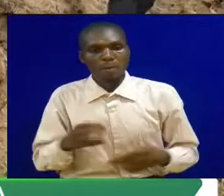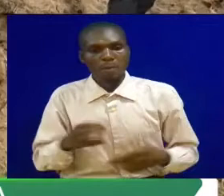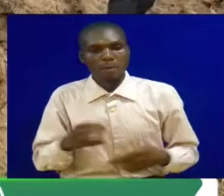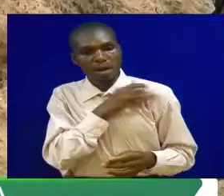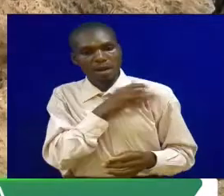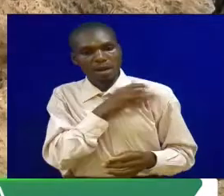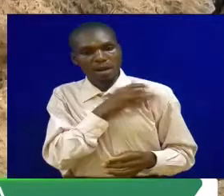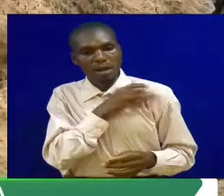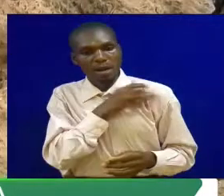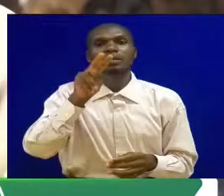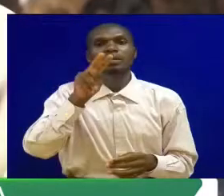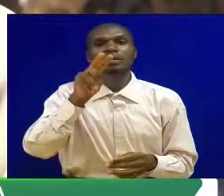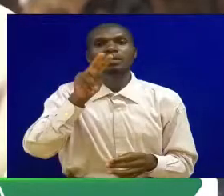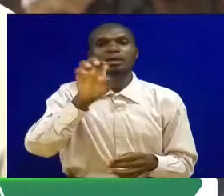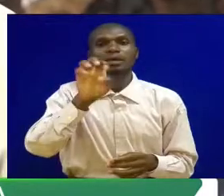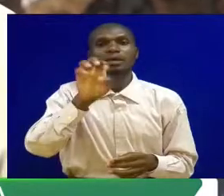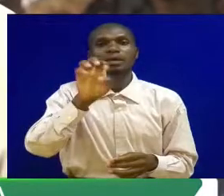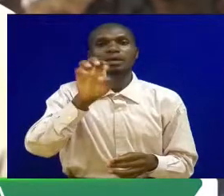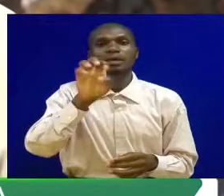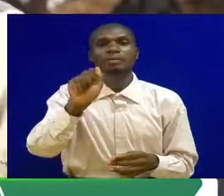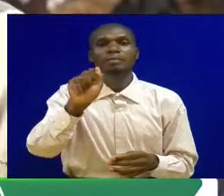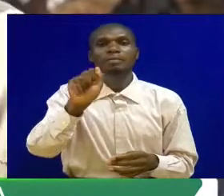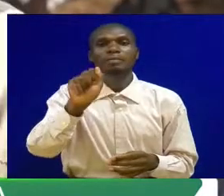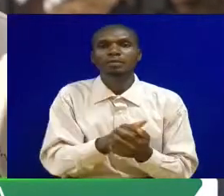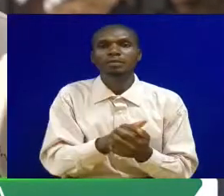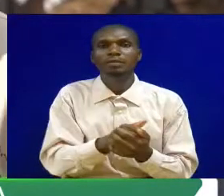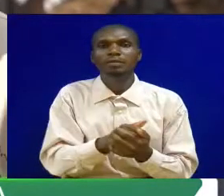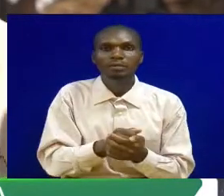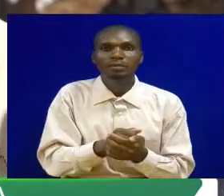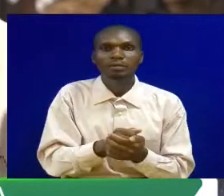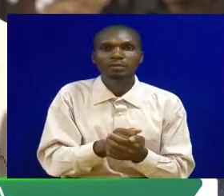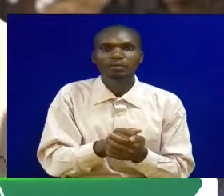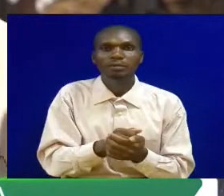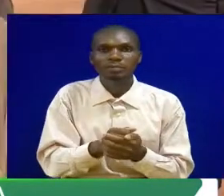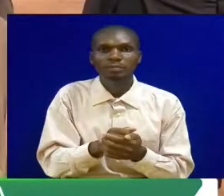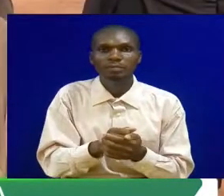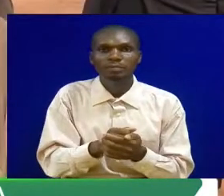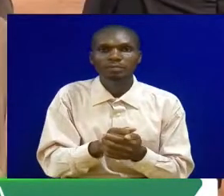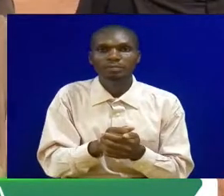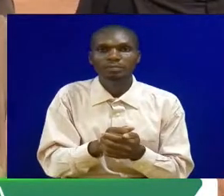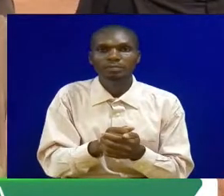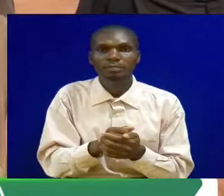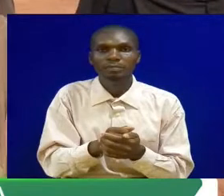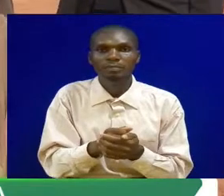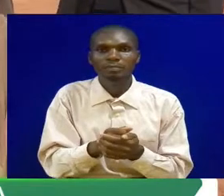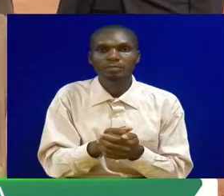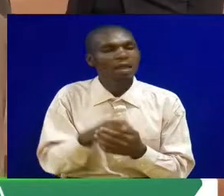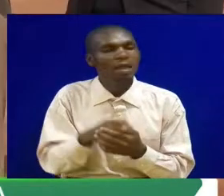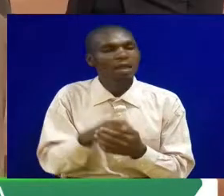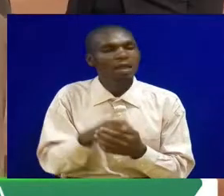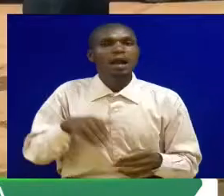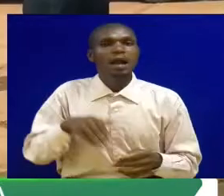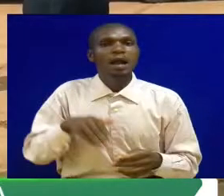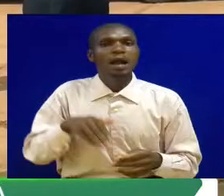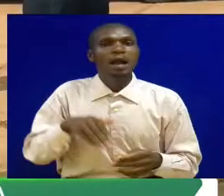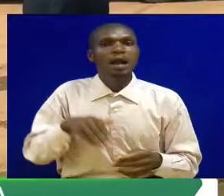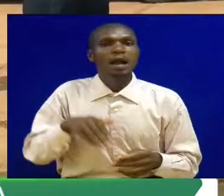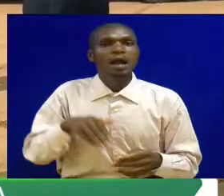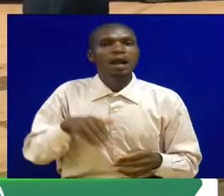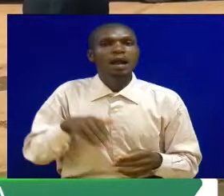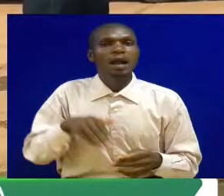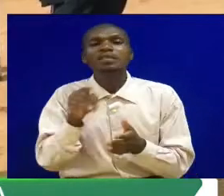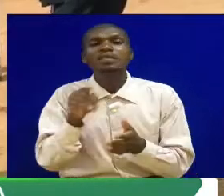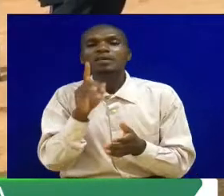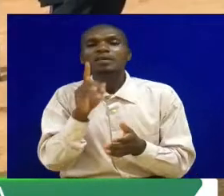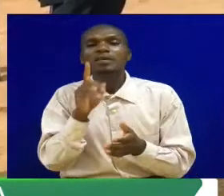ine Gusii National Environmental Complaints Committee Patrick Lumumba Nyabeli aboreke wande ke kogayana na gukora okorige